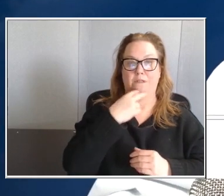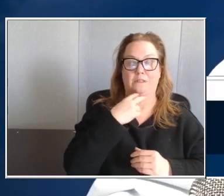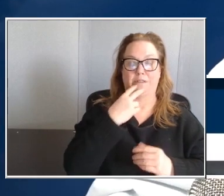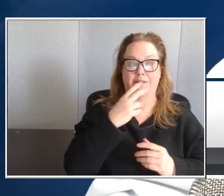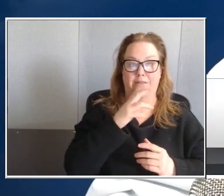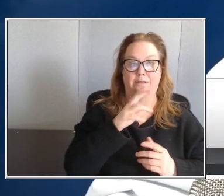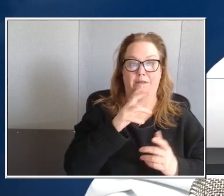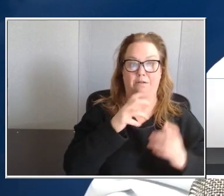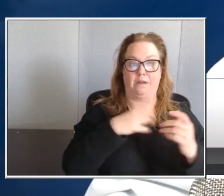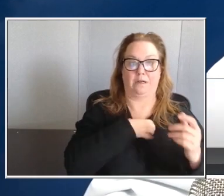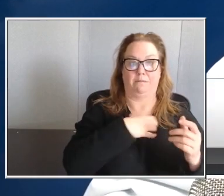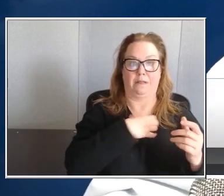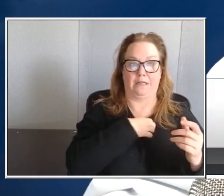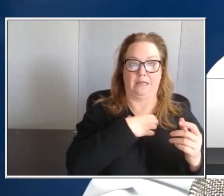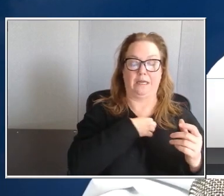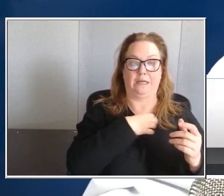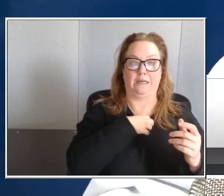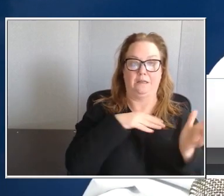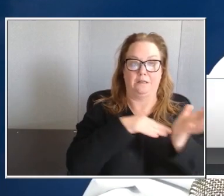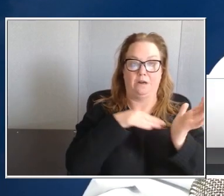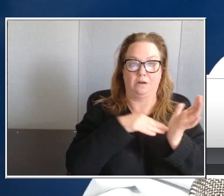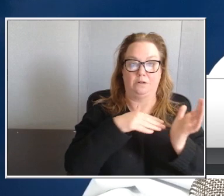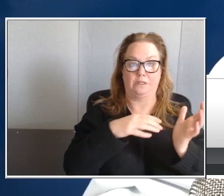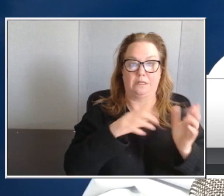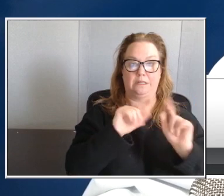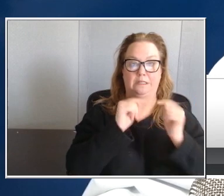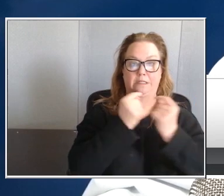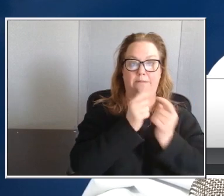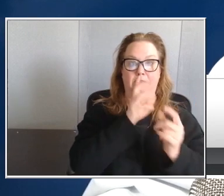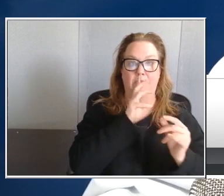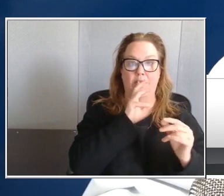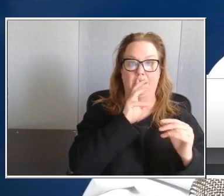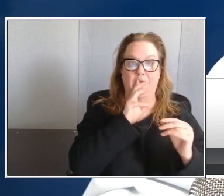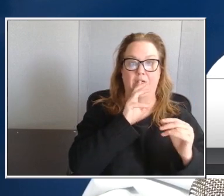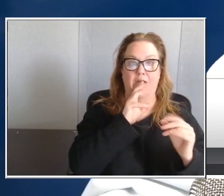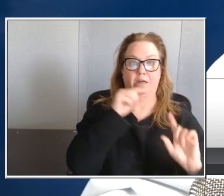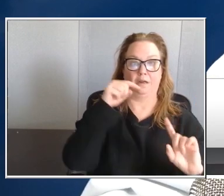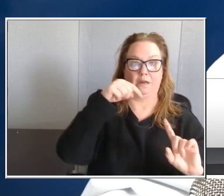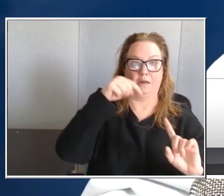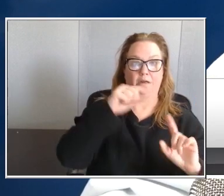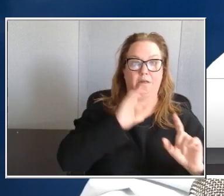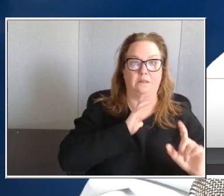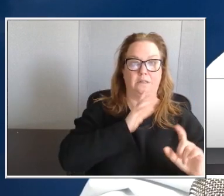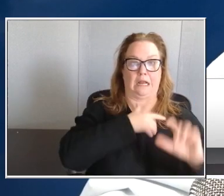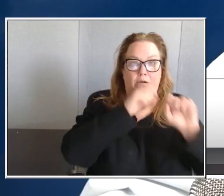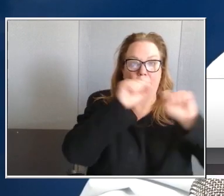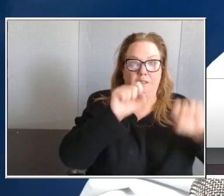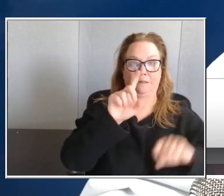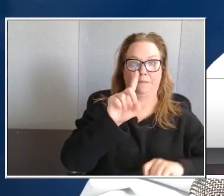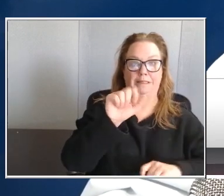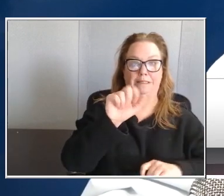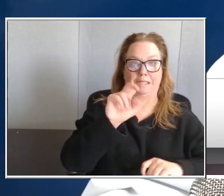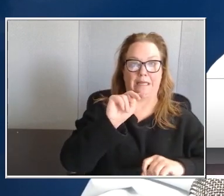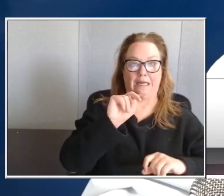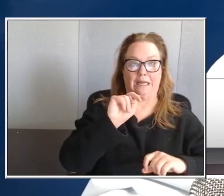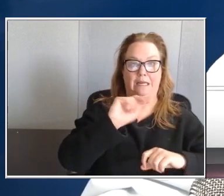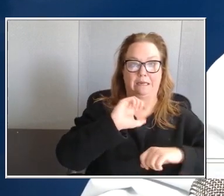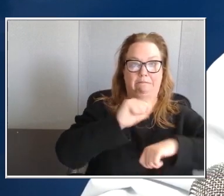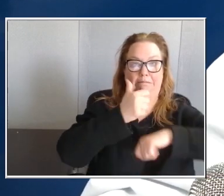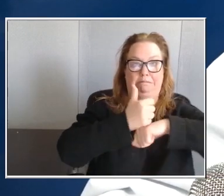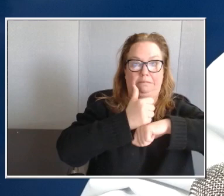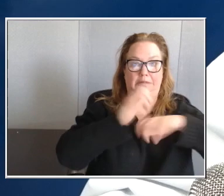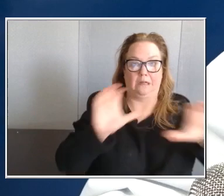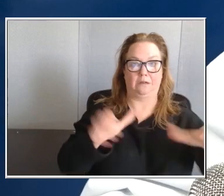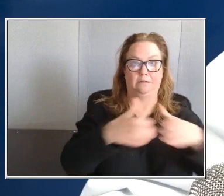started complaining, and all of our physicians and teams started talking to our system. Dan helped to construct a coalition of